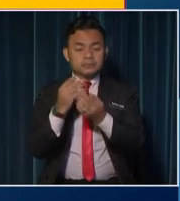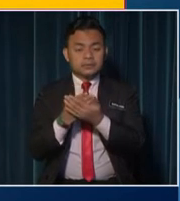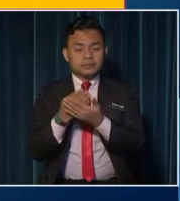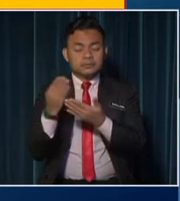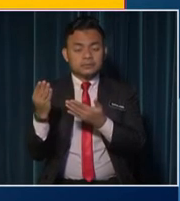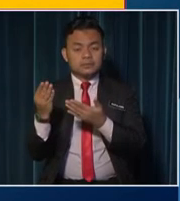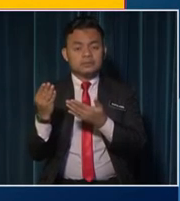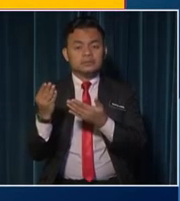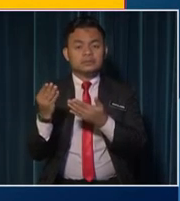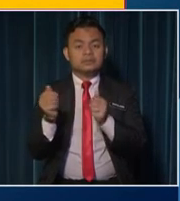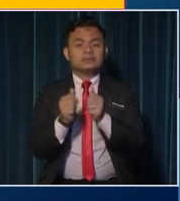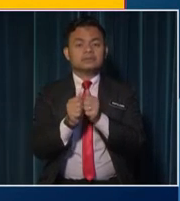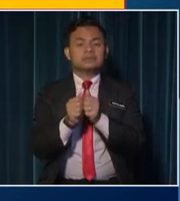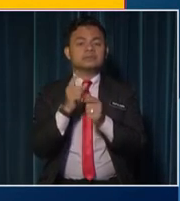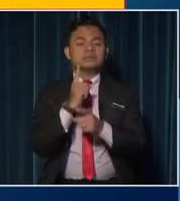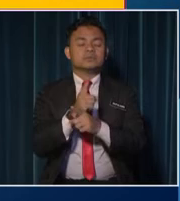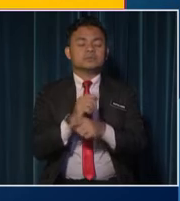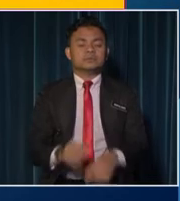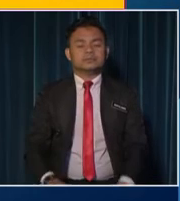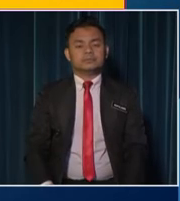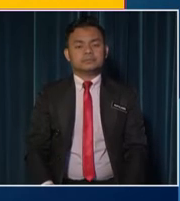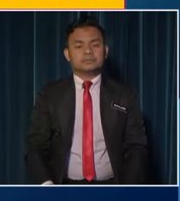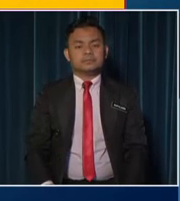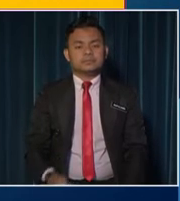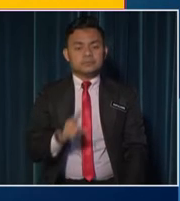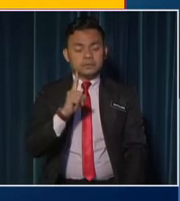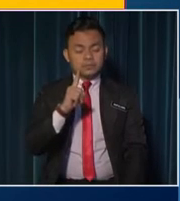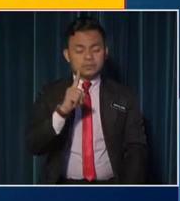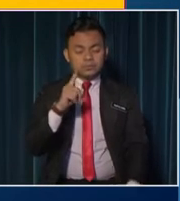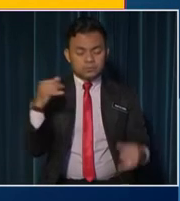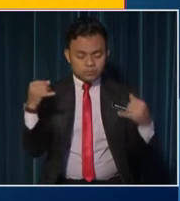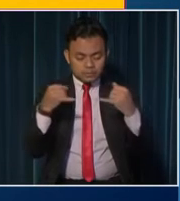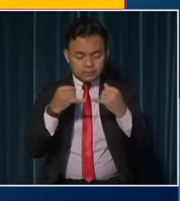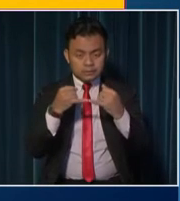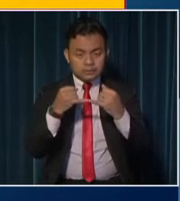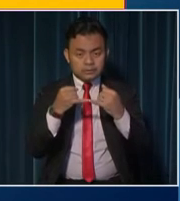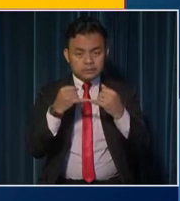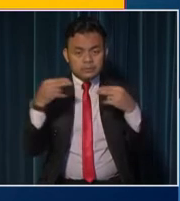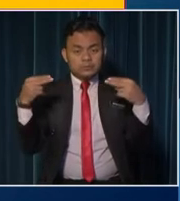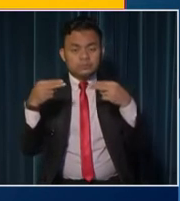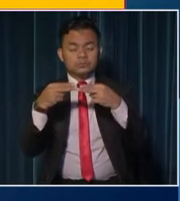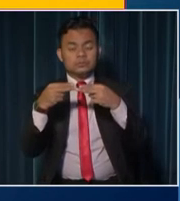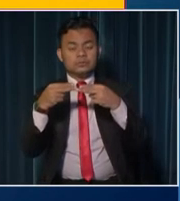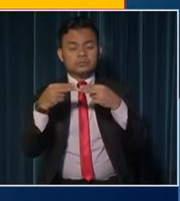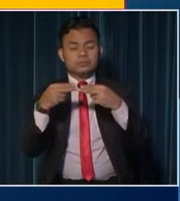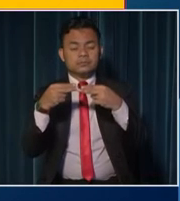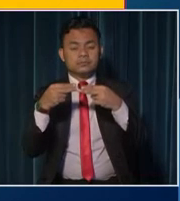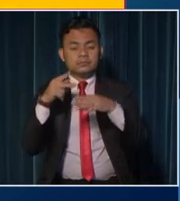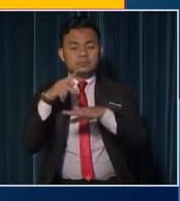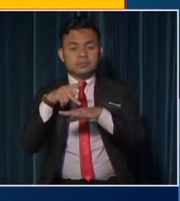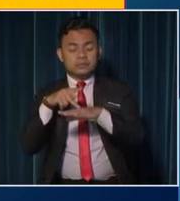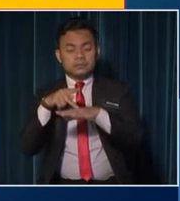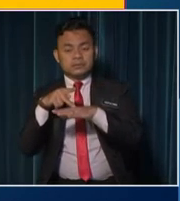neatly. One wire should be connected to the negative terminal and another wire should